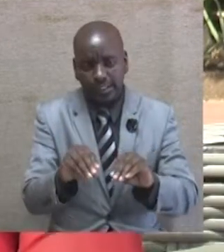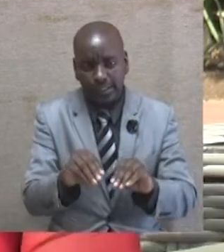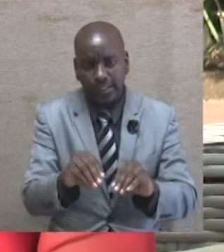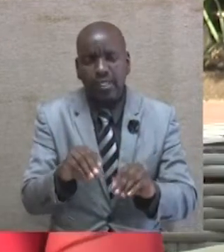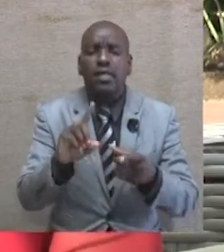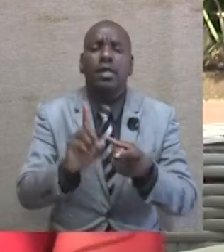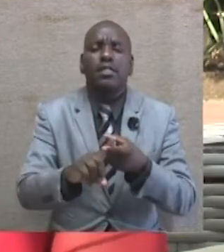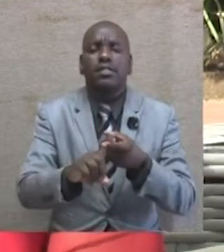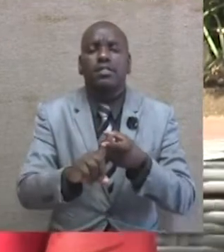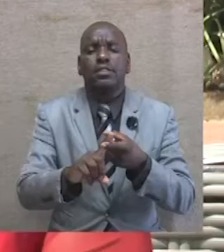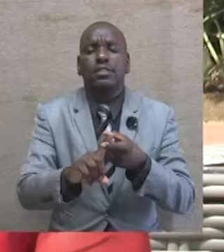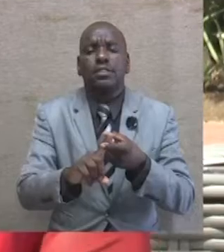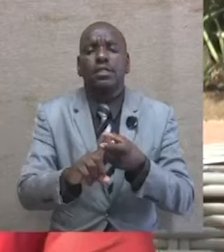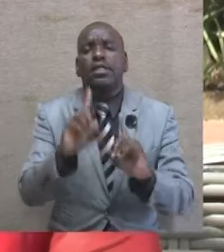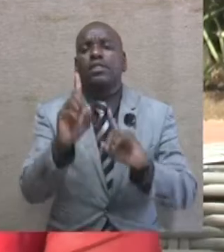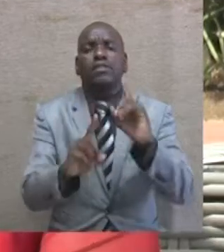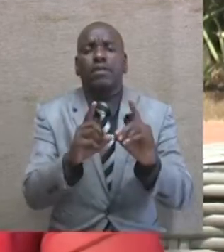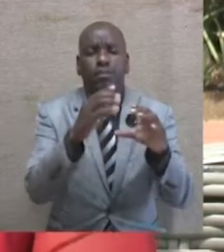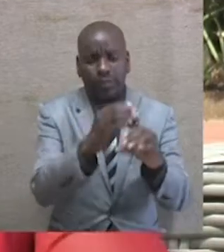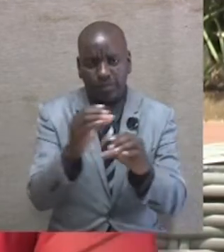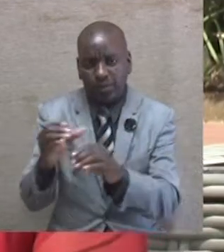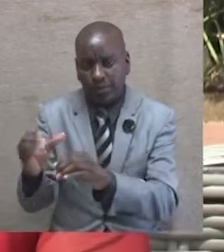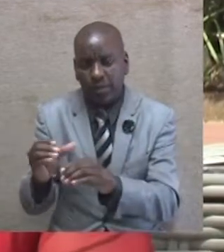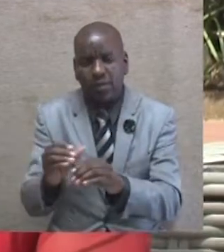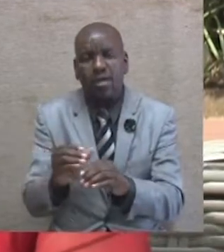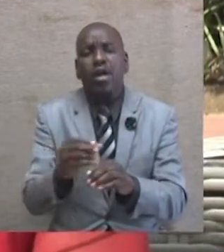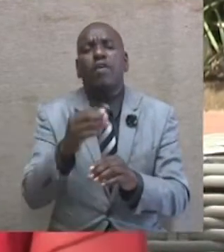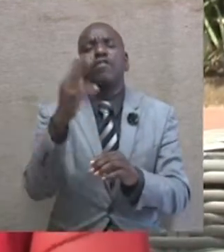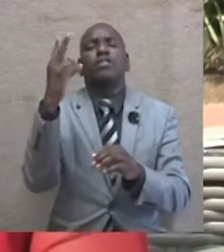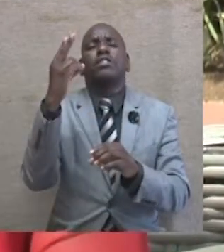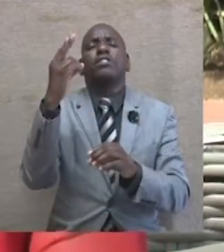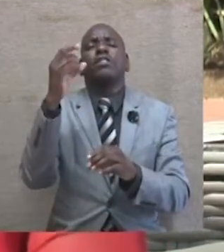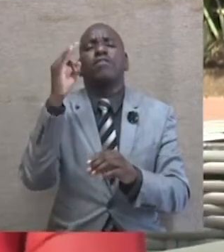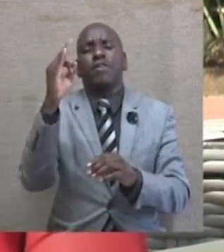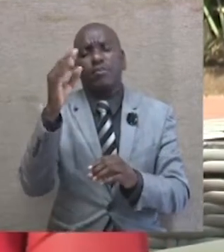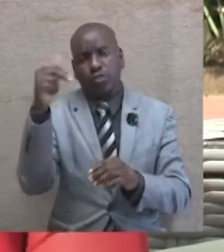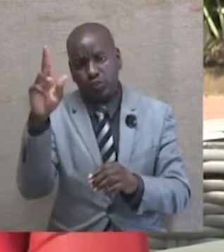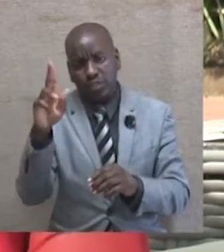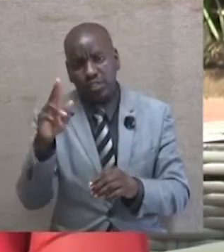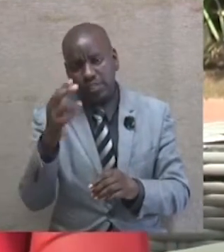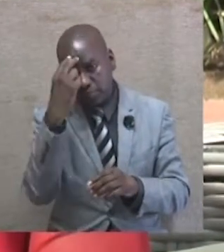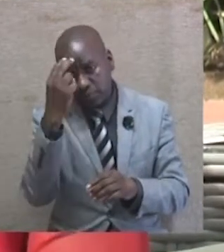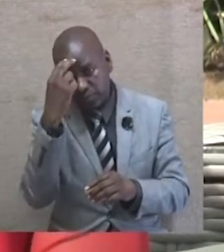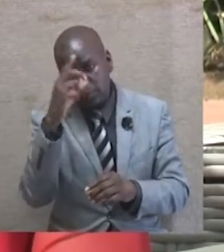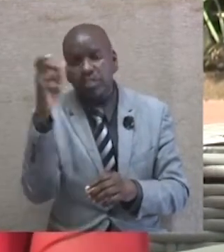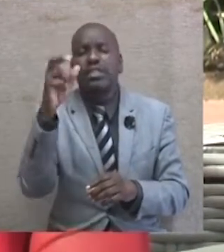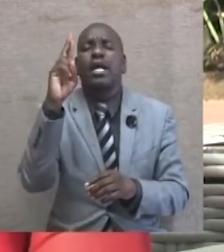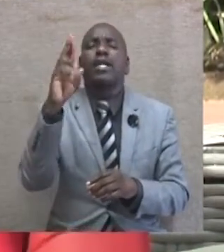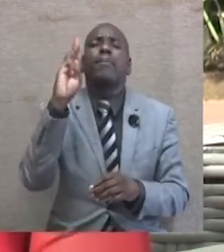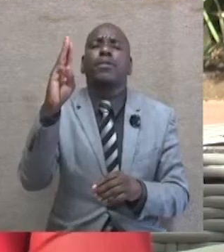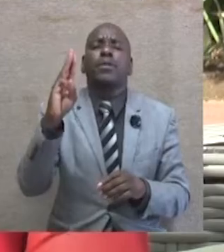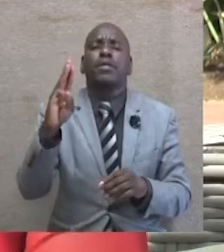personnel and probably the department, the VFU, Victim-Friendly Unit, ZRP, it's